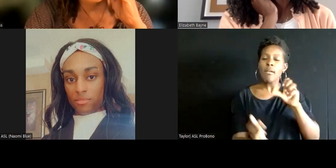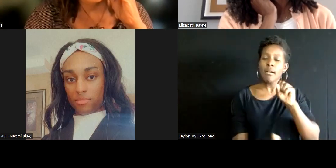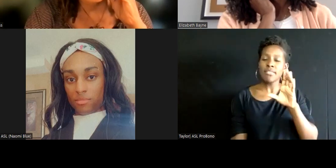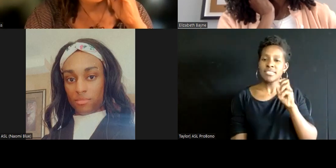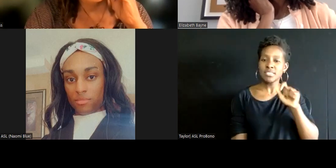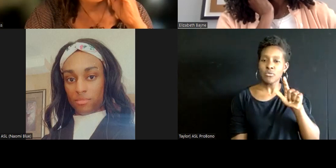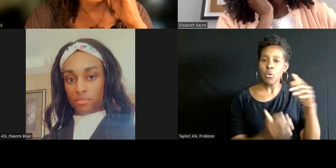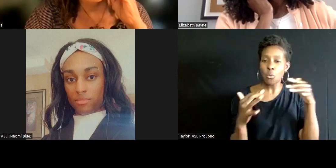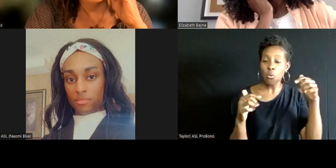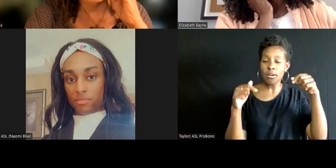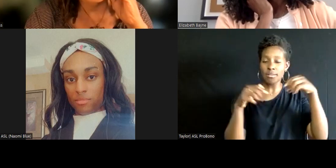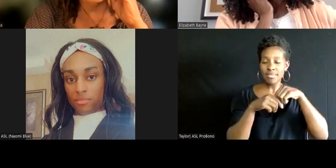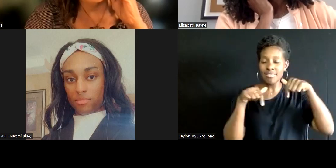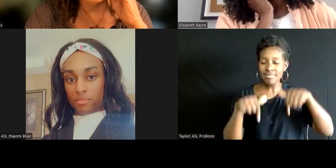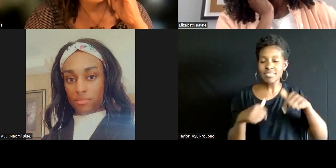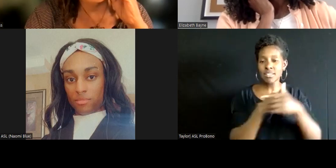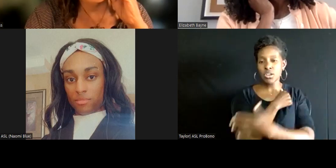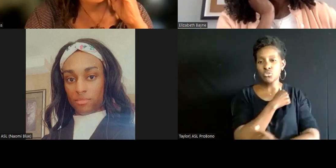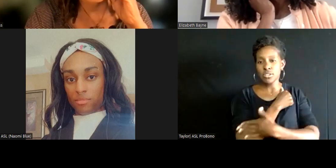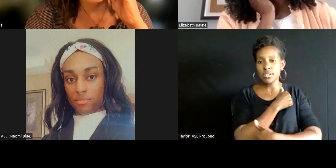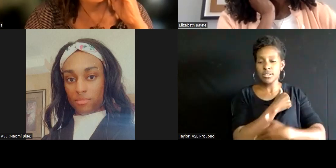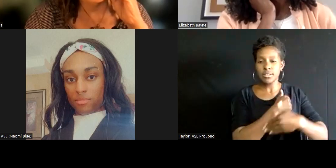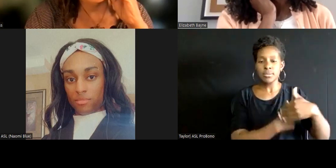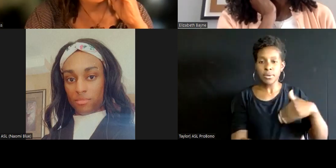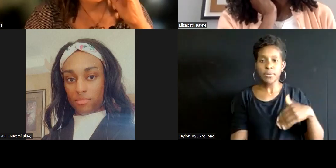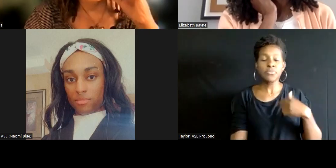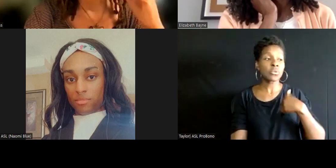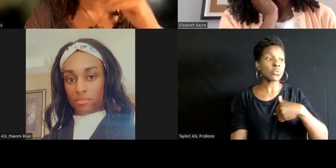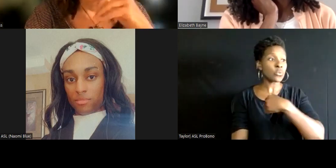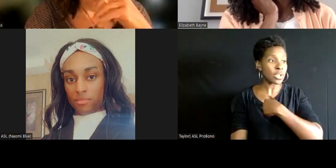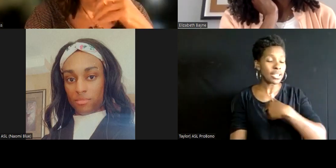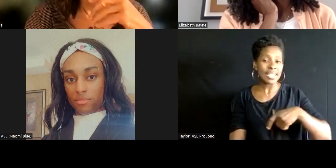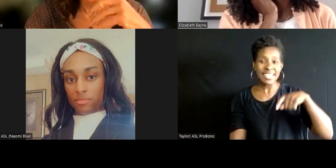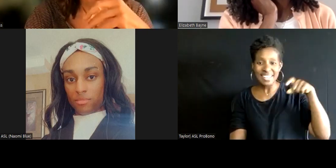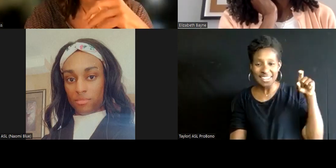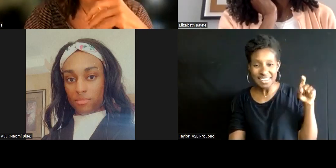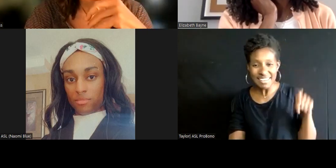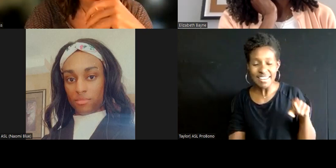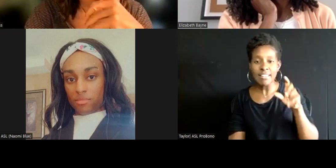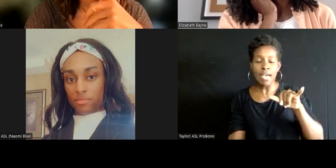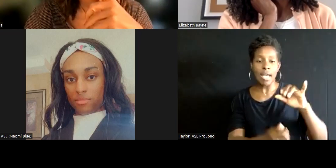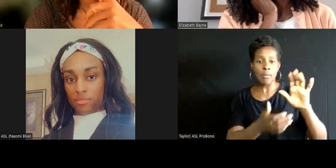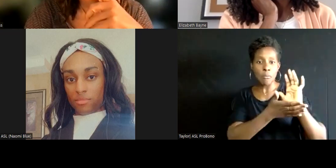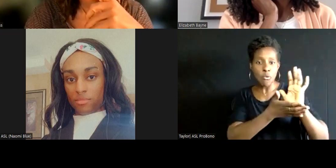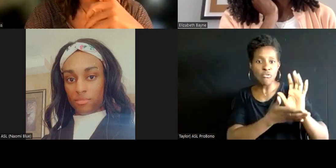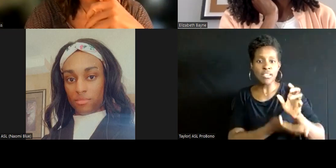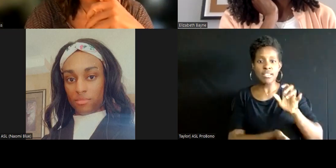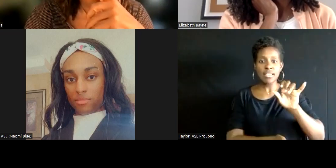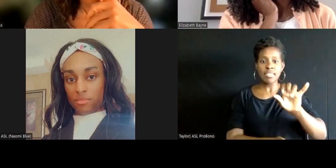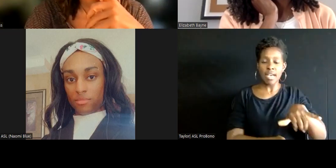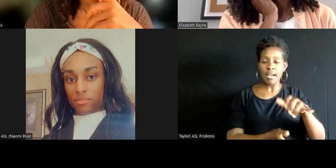And we absolutely need that movie, that narrative to